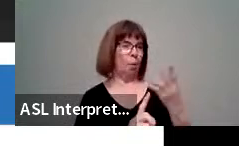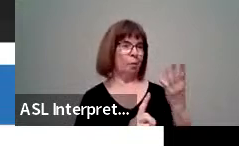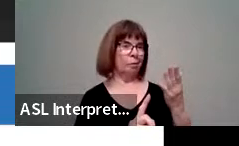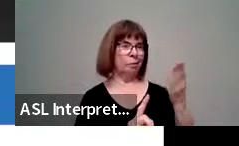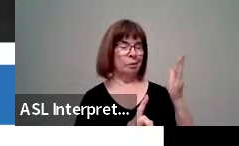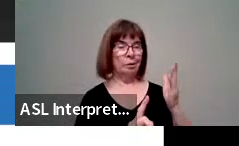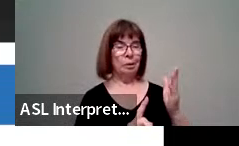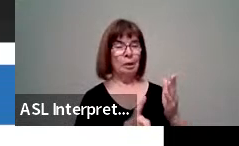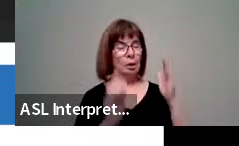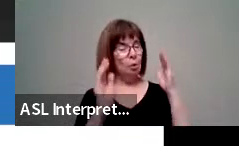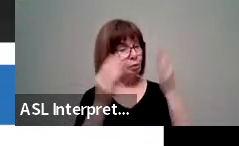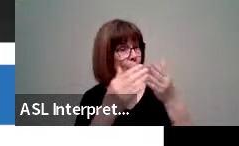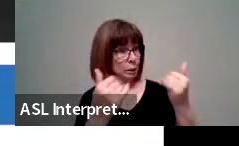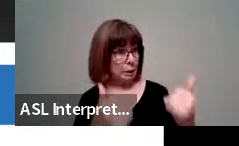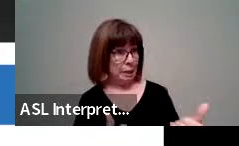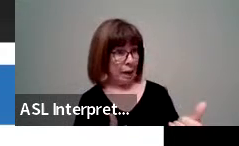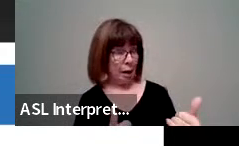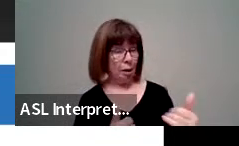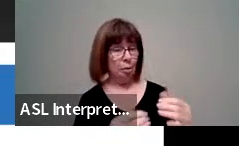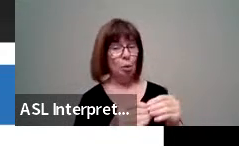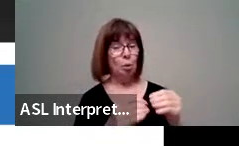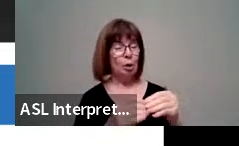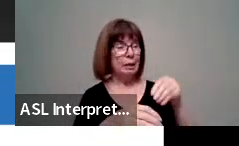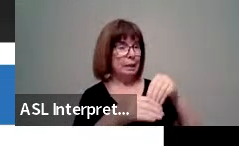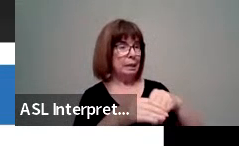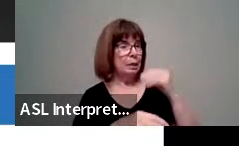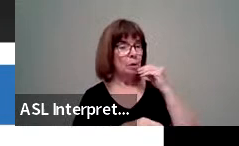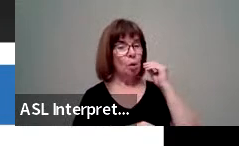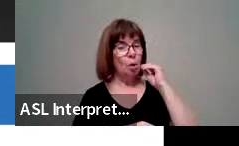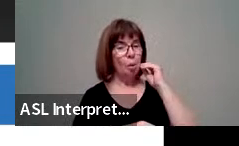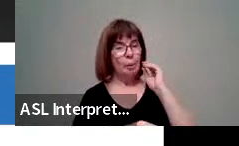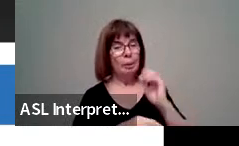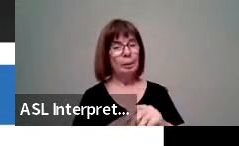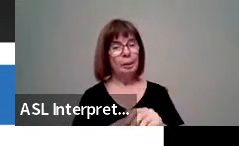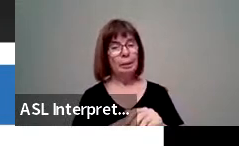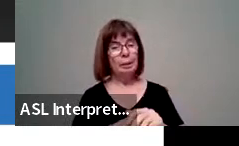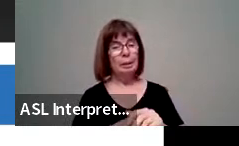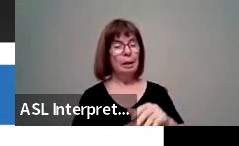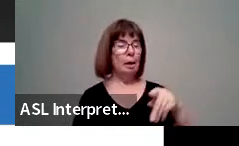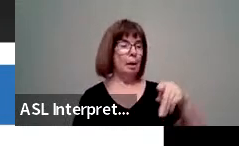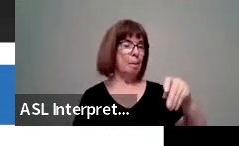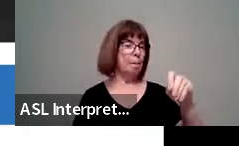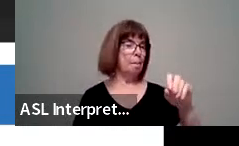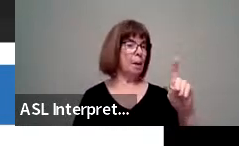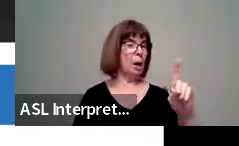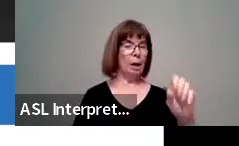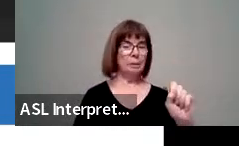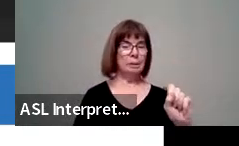We're focusing more now on in-home and pop-up points of dispensing, or pods as we call them.